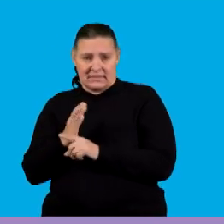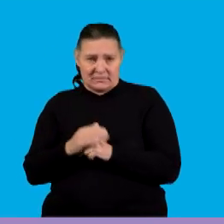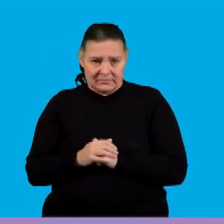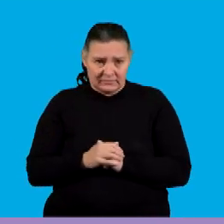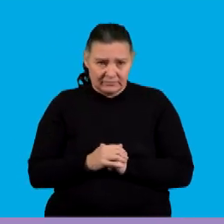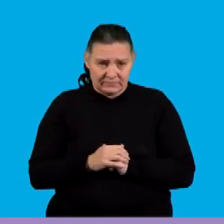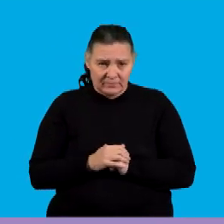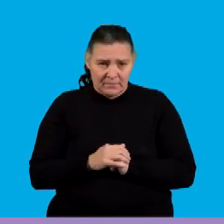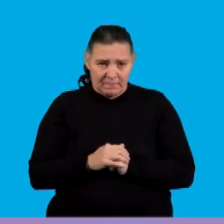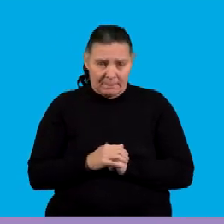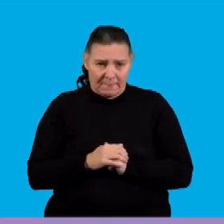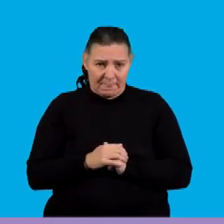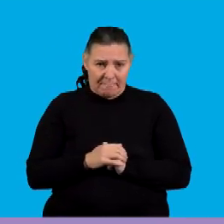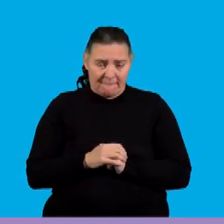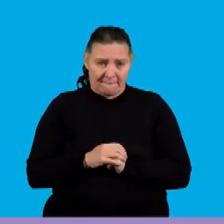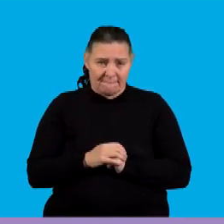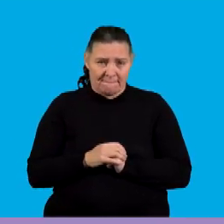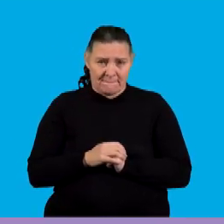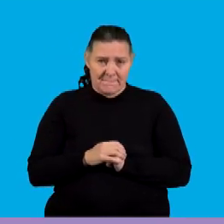also have our